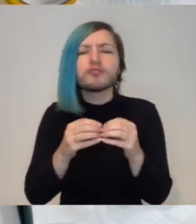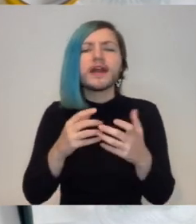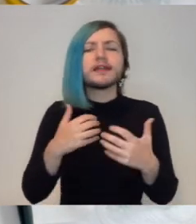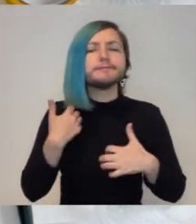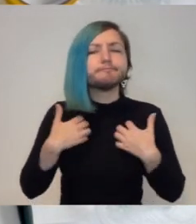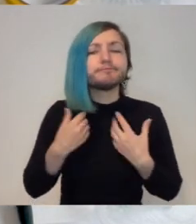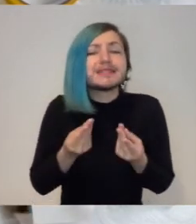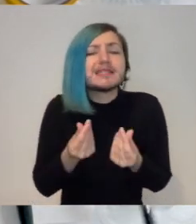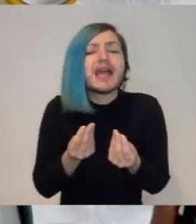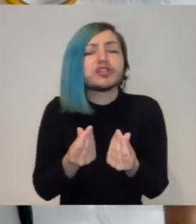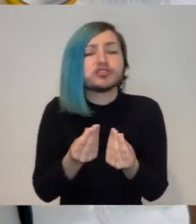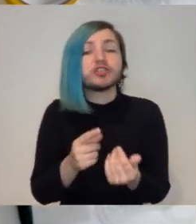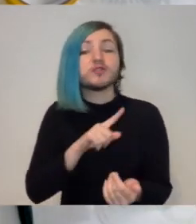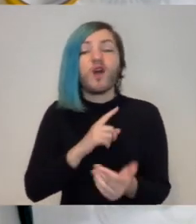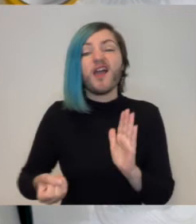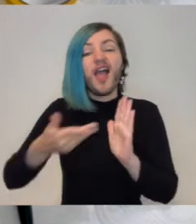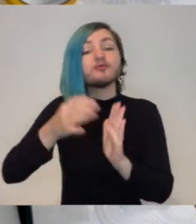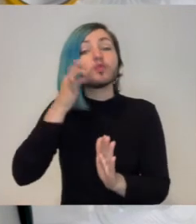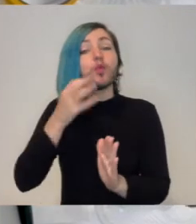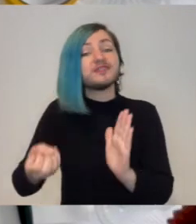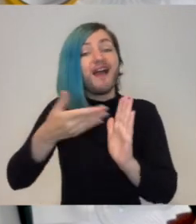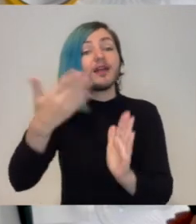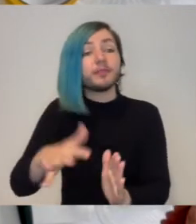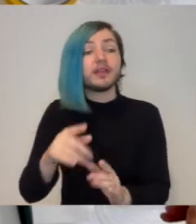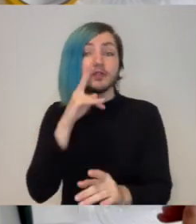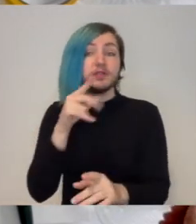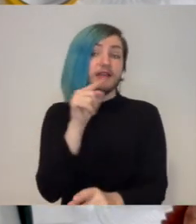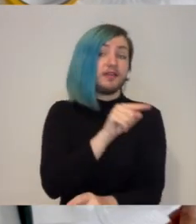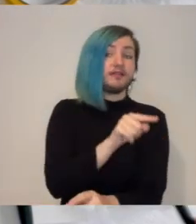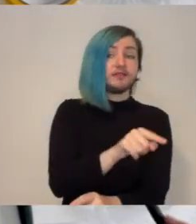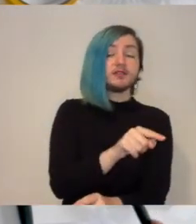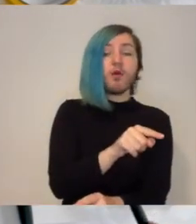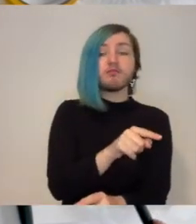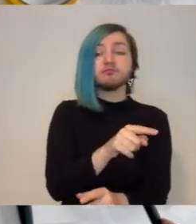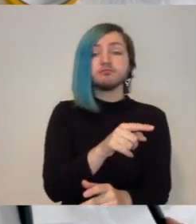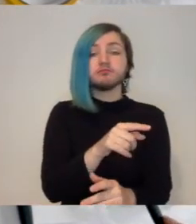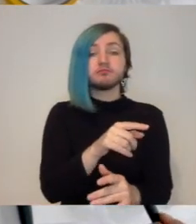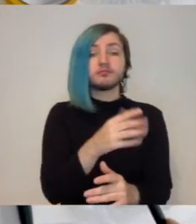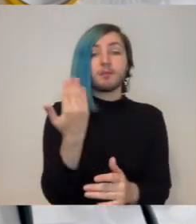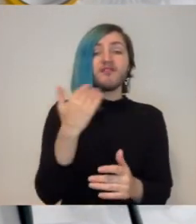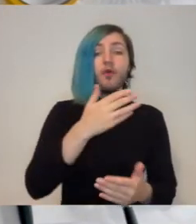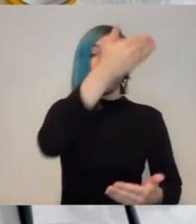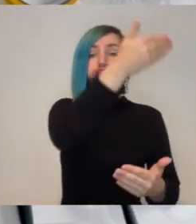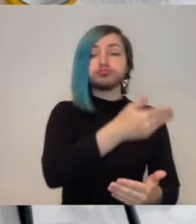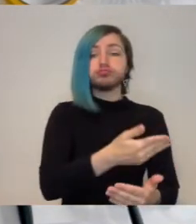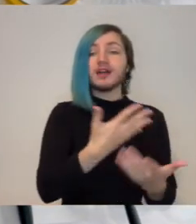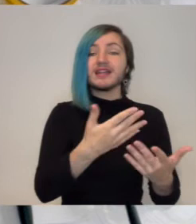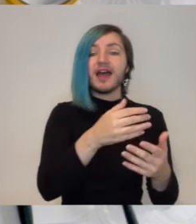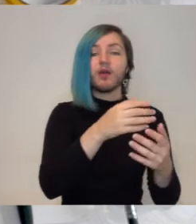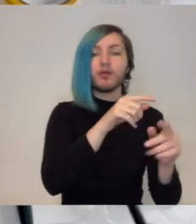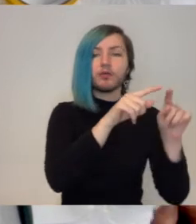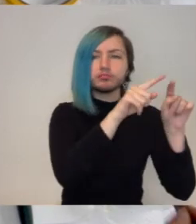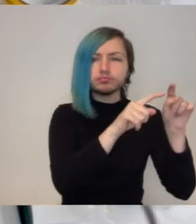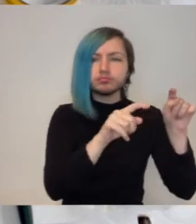some interesting textures by the addition of the water, because you can see it's really breaking up the sort of lovely flat washes. You're getting